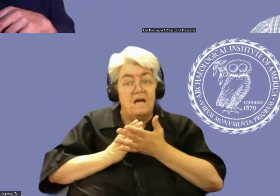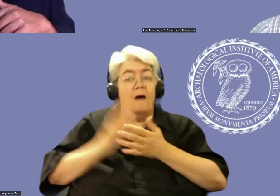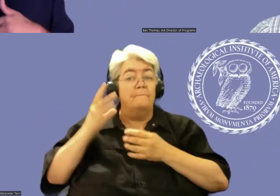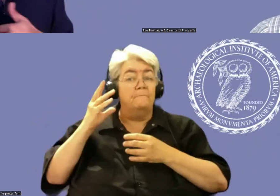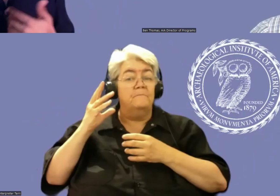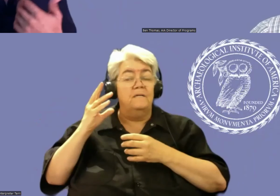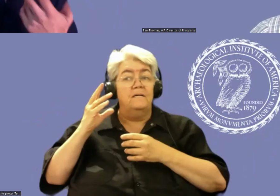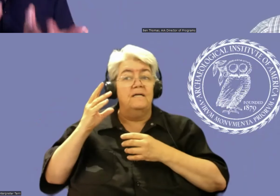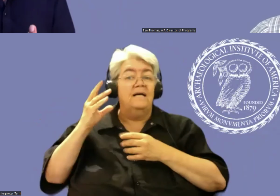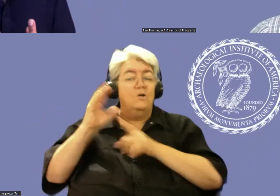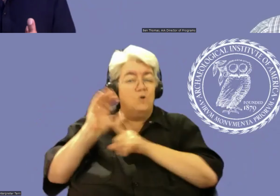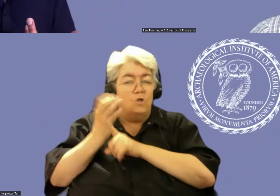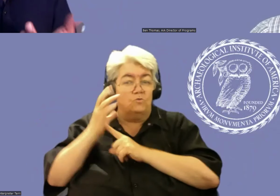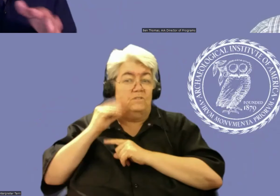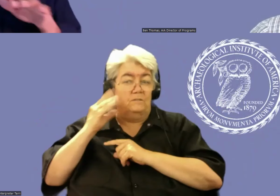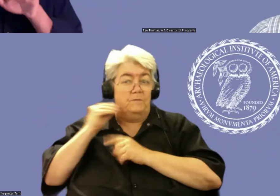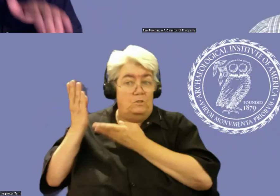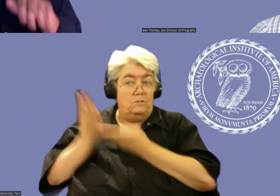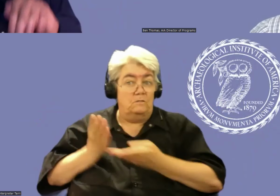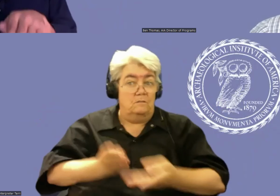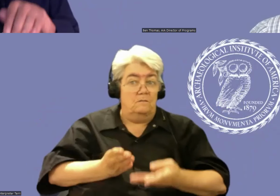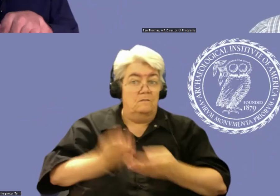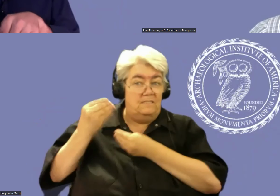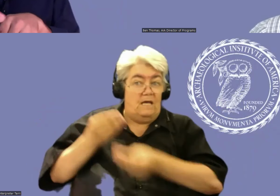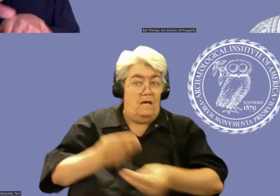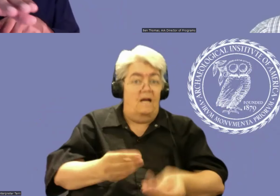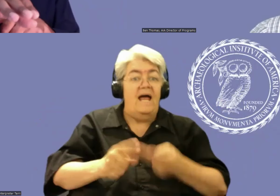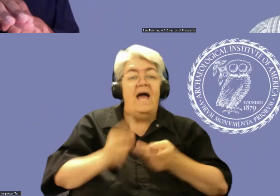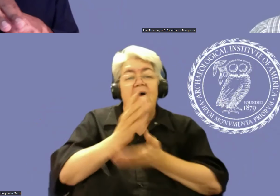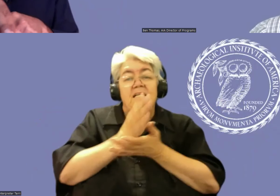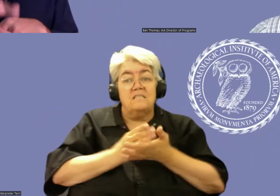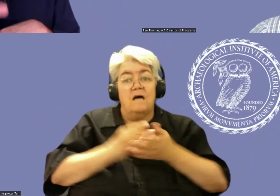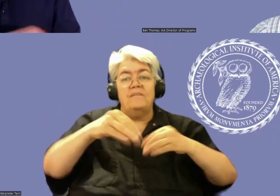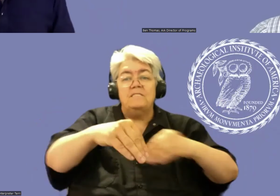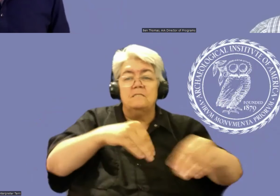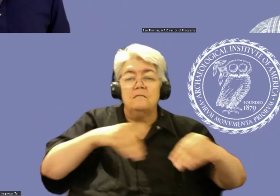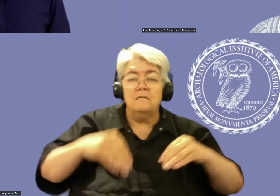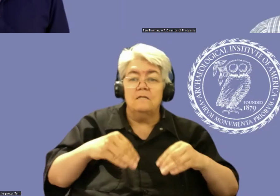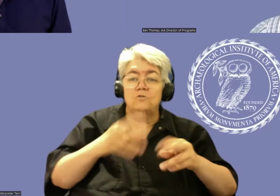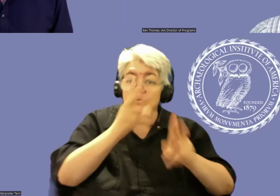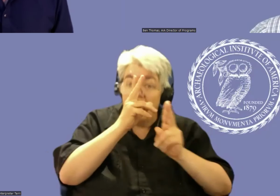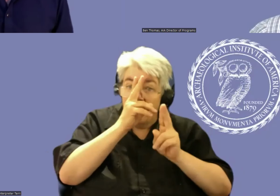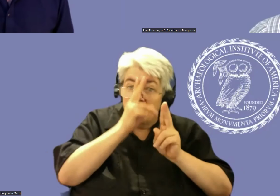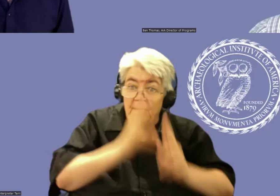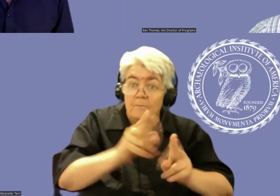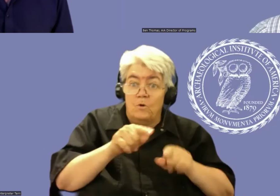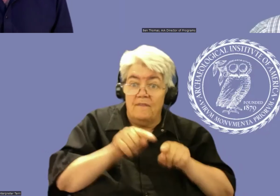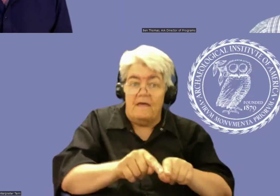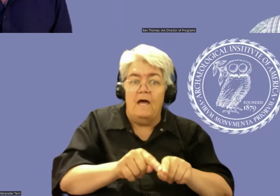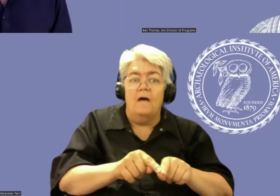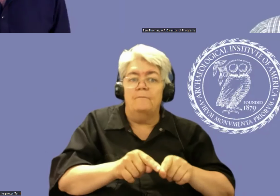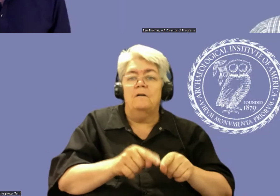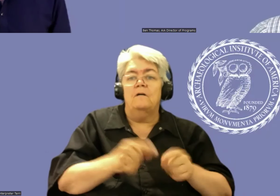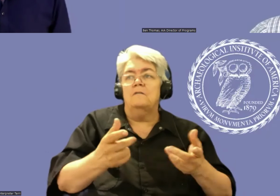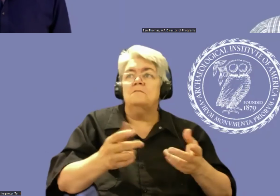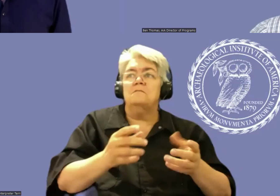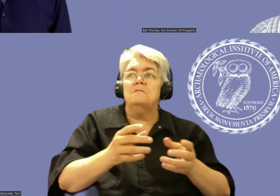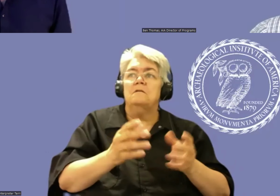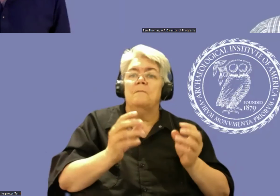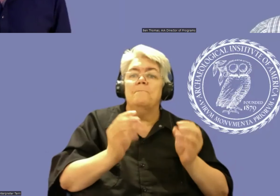individuals have more care, um, in terms of this memorialization process. Some of these individuals have more artifacts